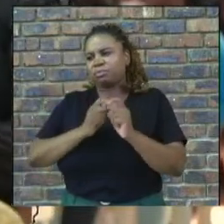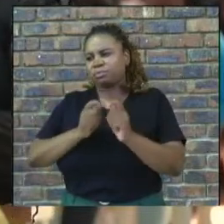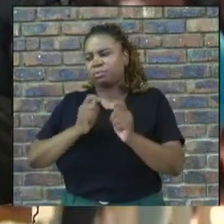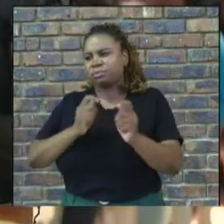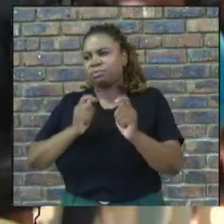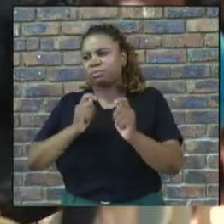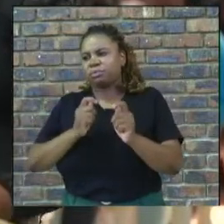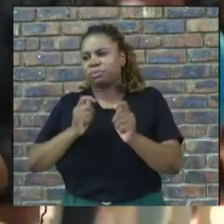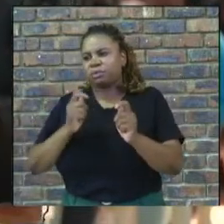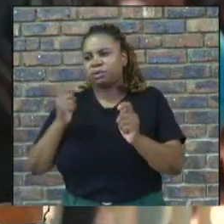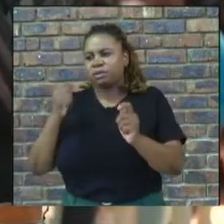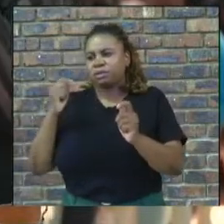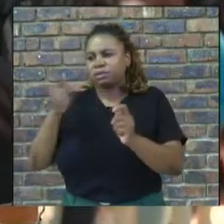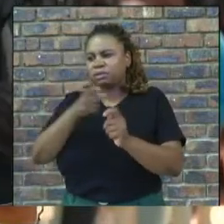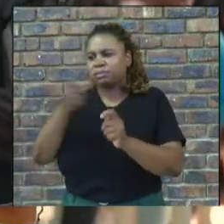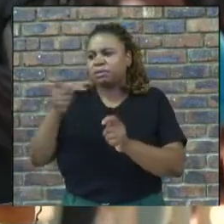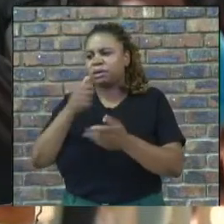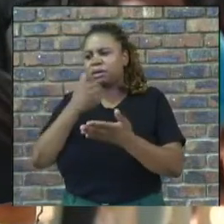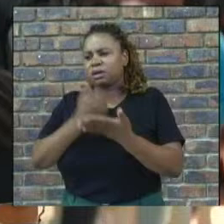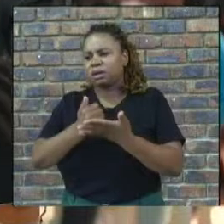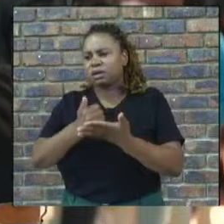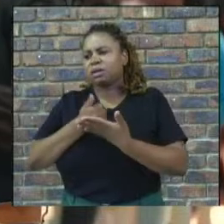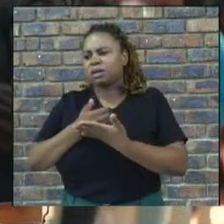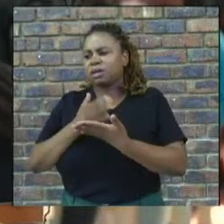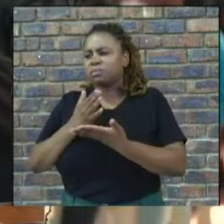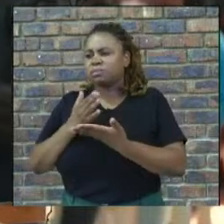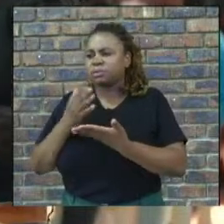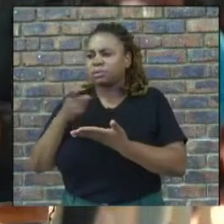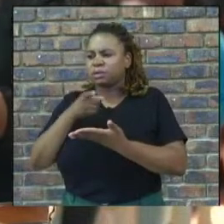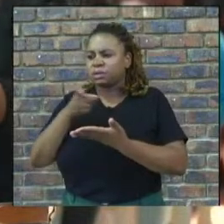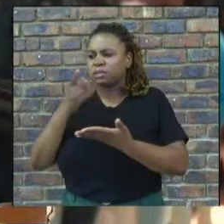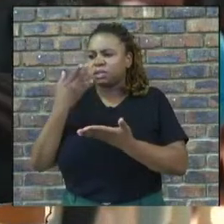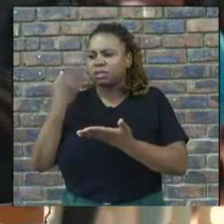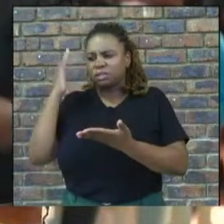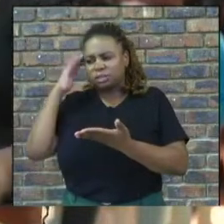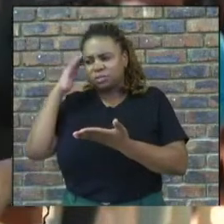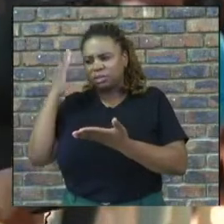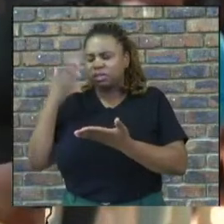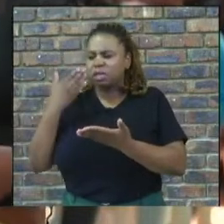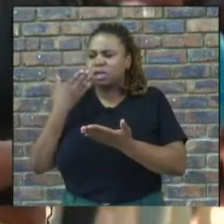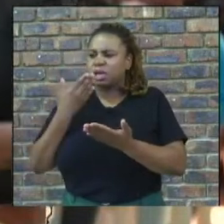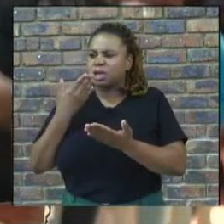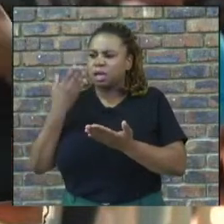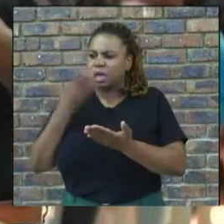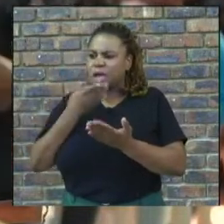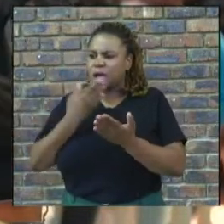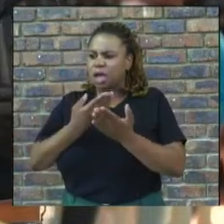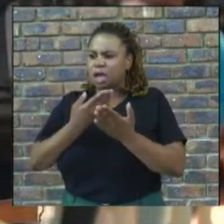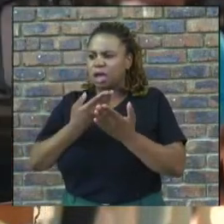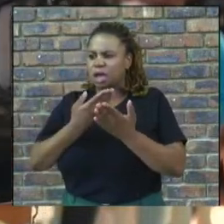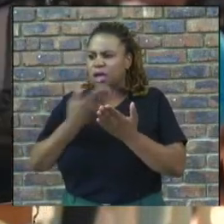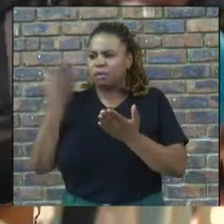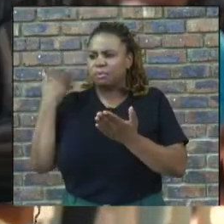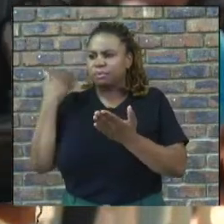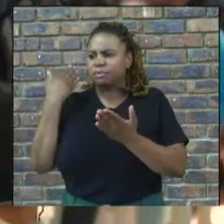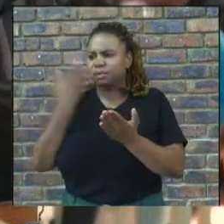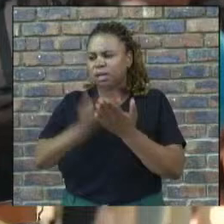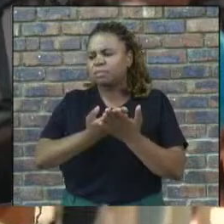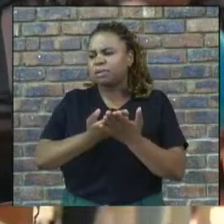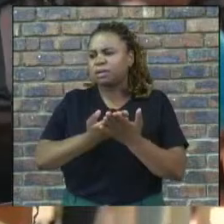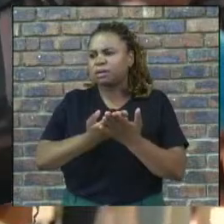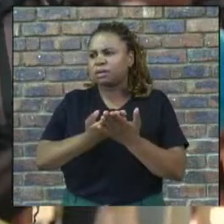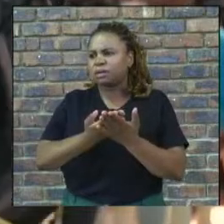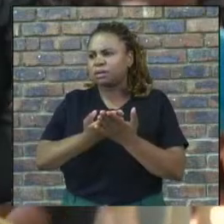thole thuso. So ka ntho eo ke batla go tseba di applications tsa rona tse seng re applyile ka tsona ha se le etsa ntho e one le